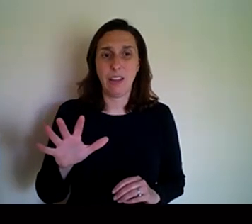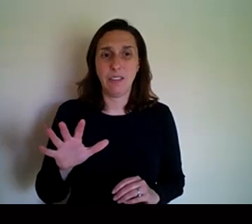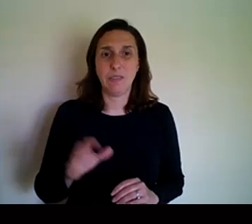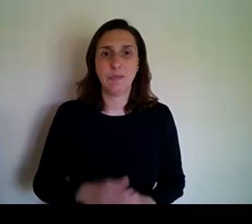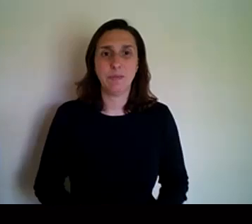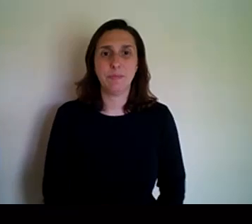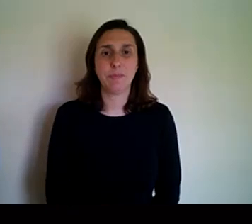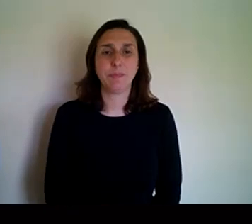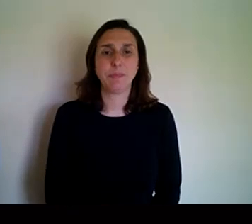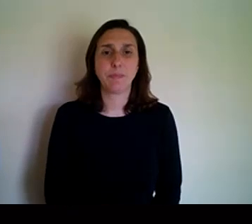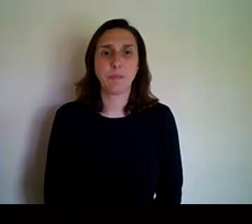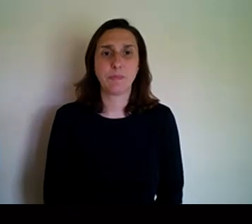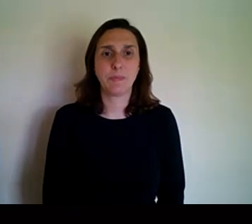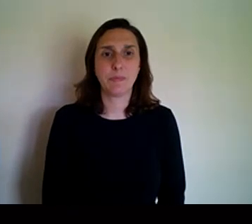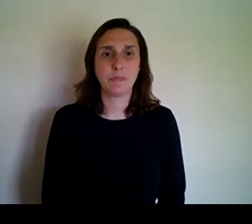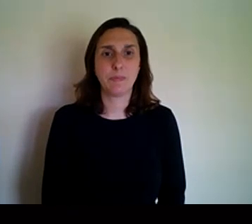oops,